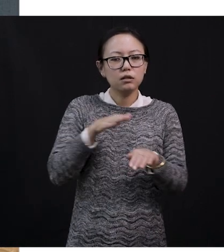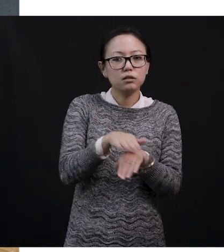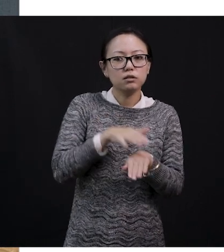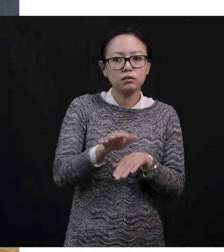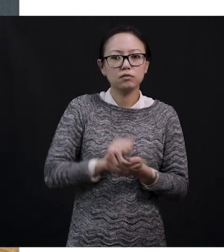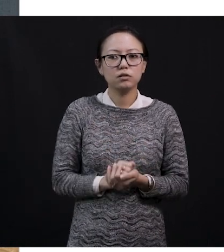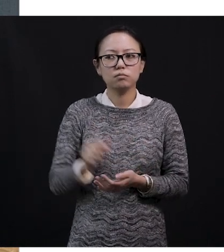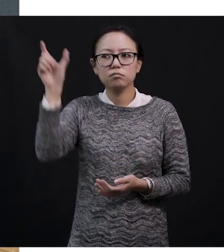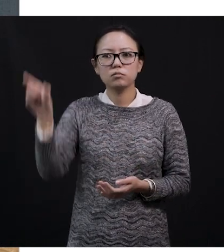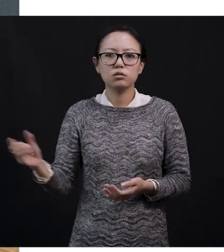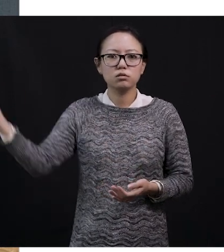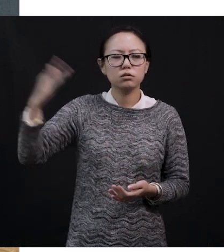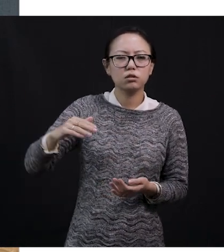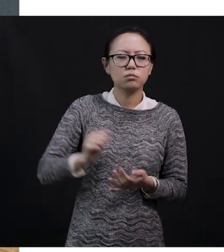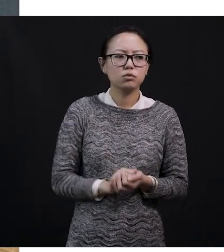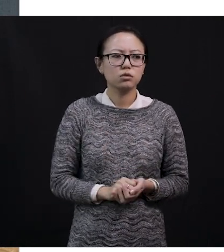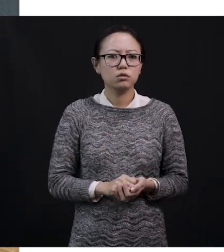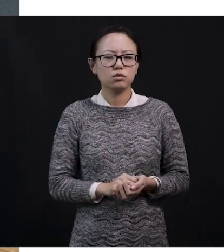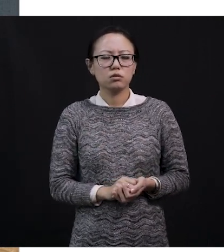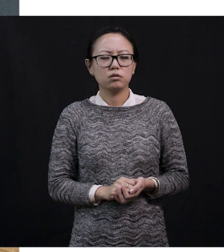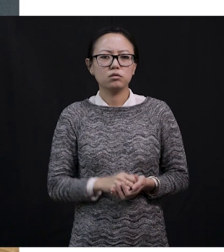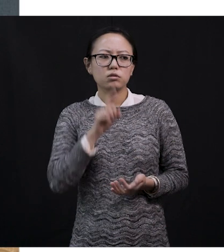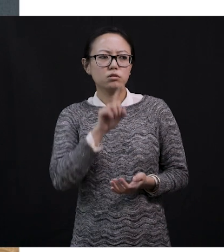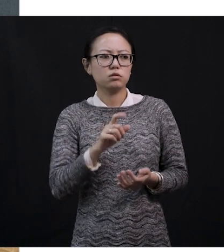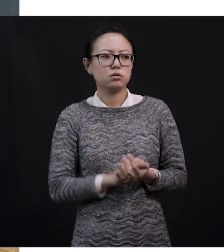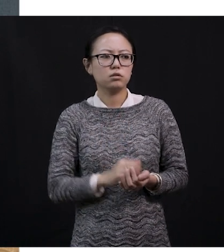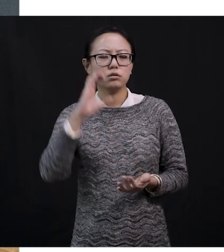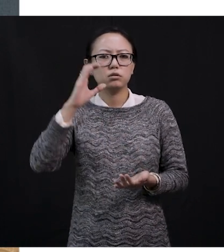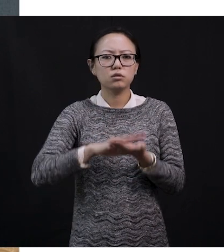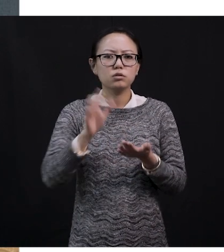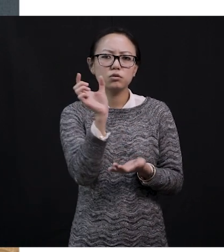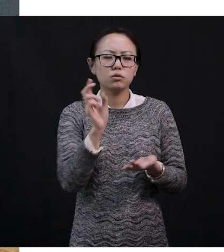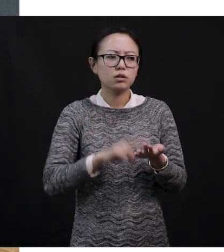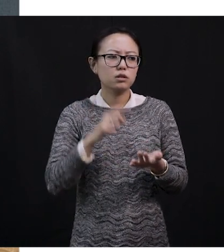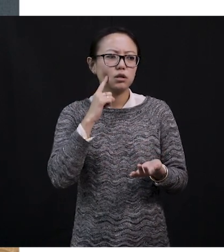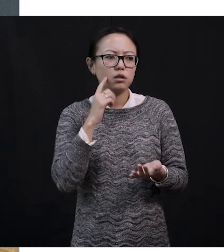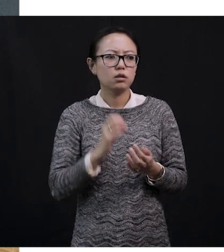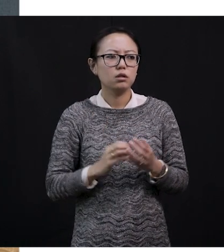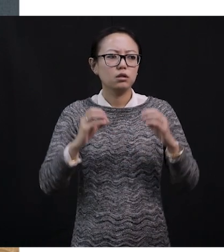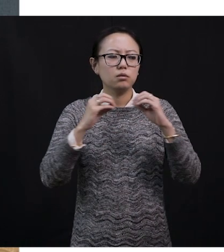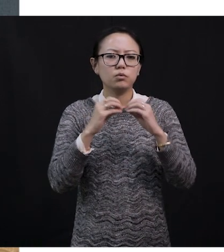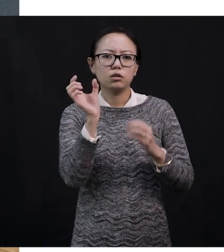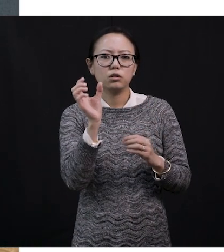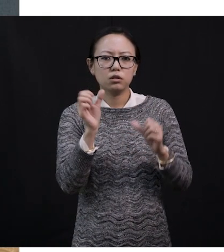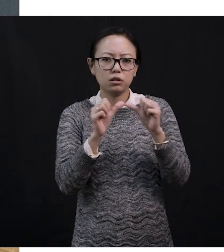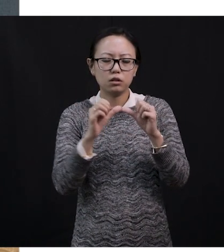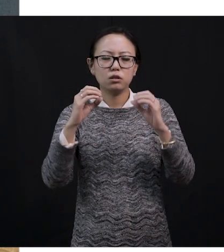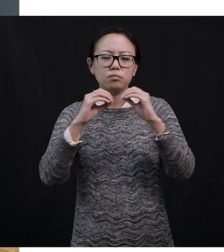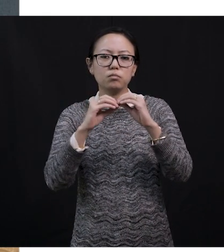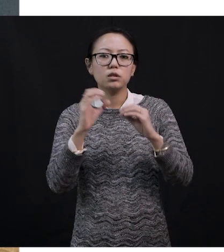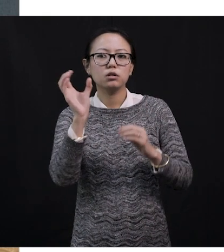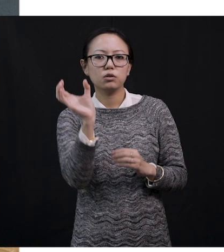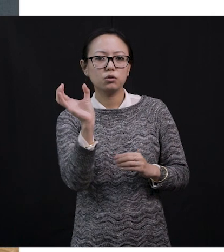Chuni Babu, sir, says it's very important. Now, who could this person be? Chuni